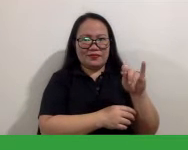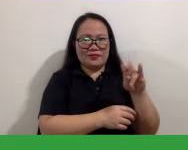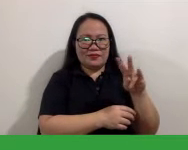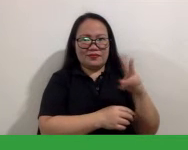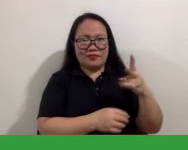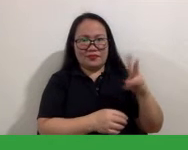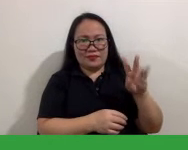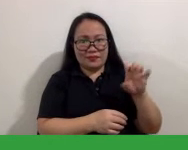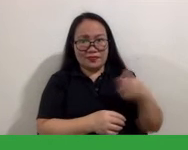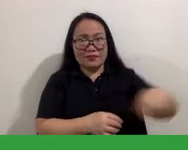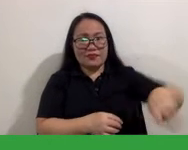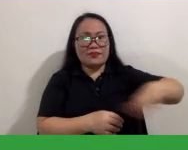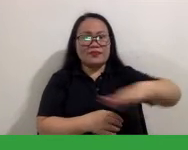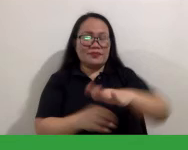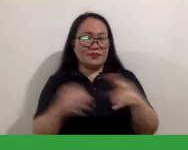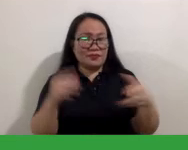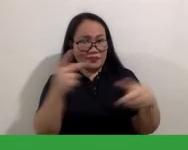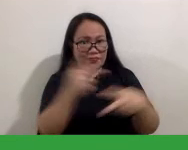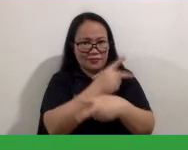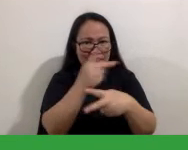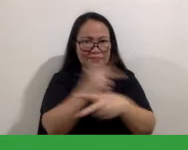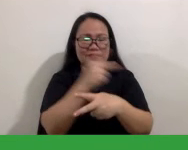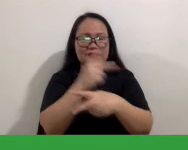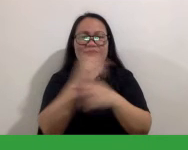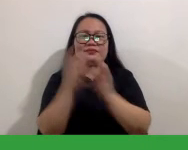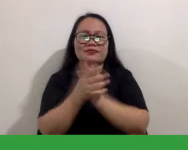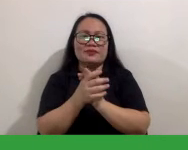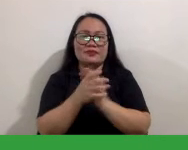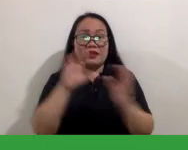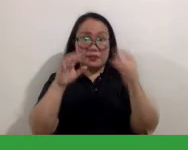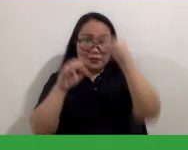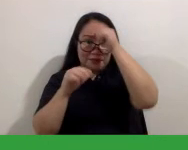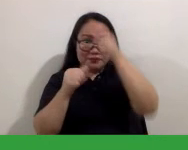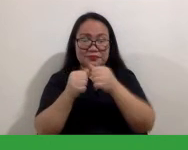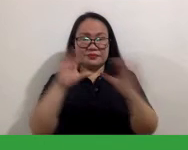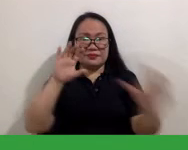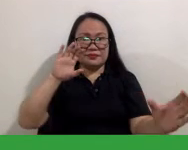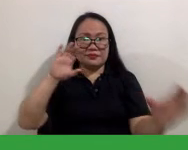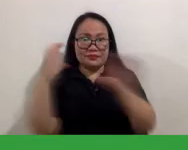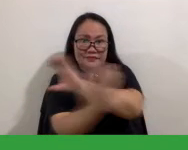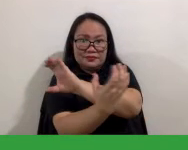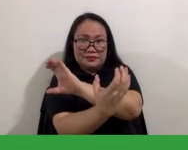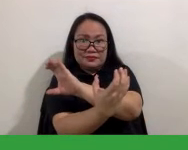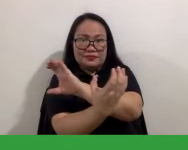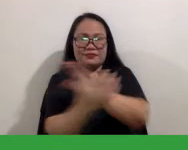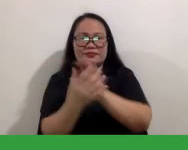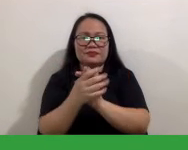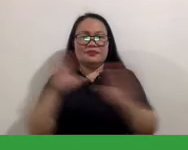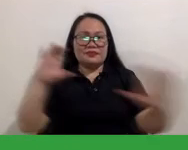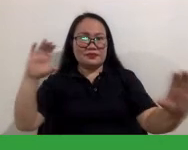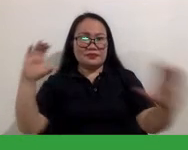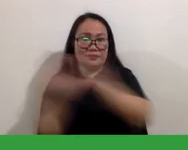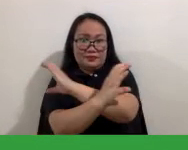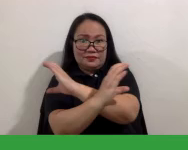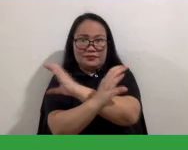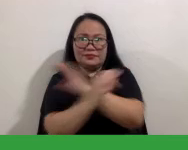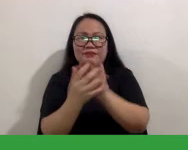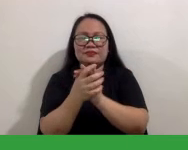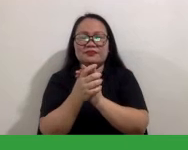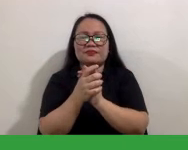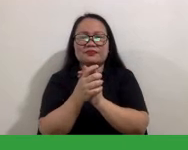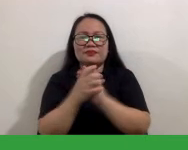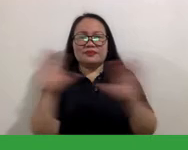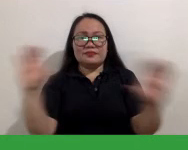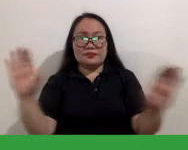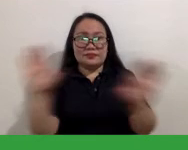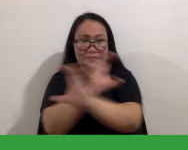commutative property of multiplication. Bakit multiplication? Kasi the operation is times. Multiplication symbol.